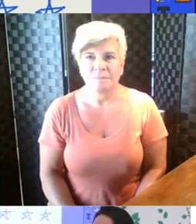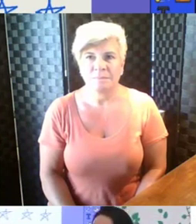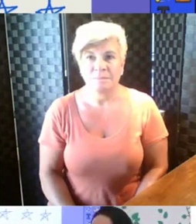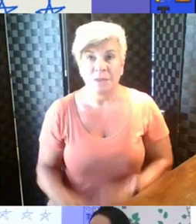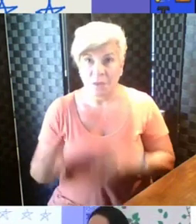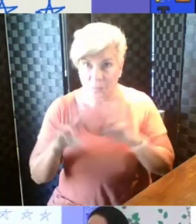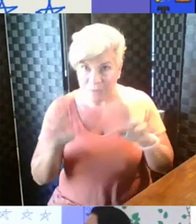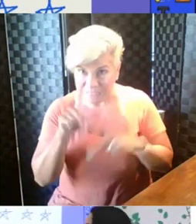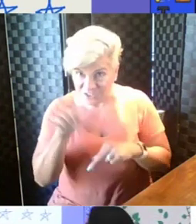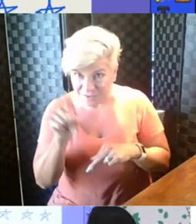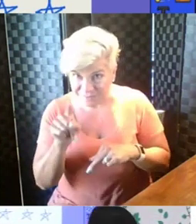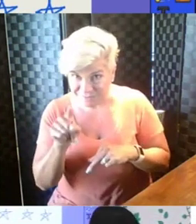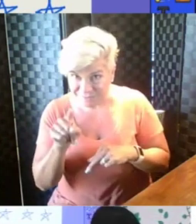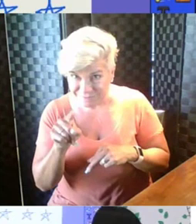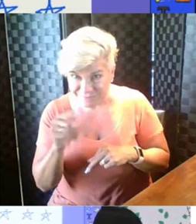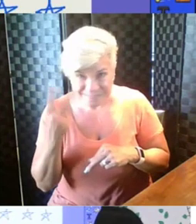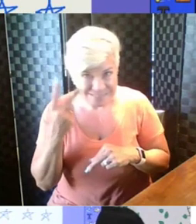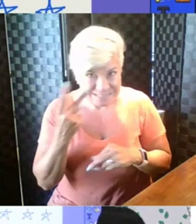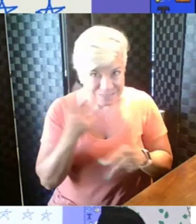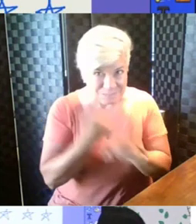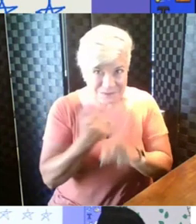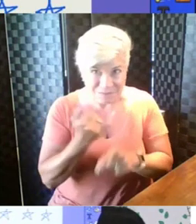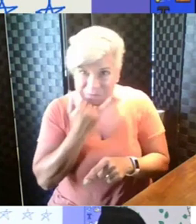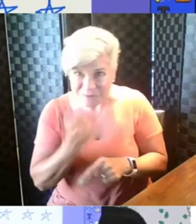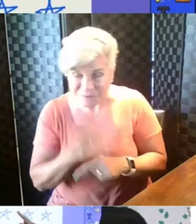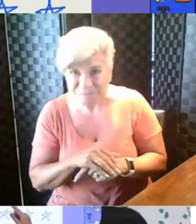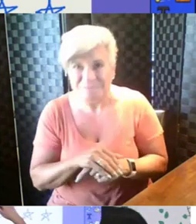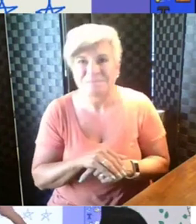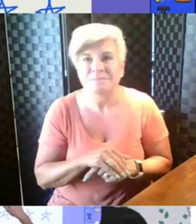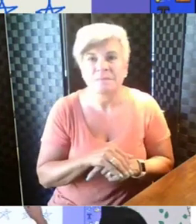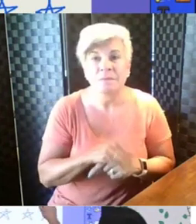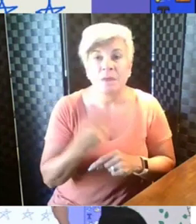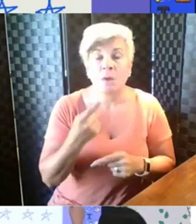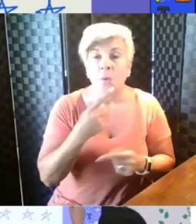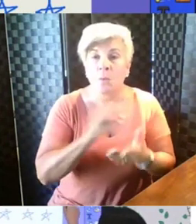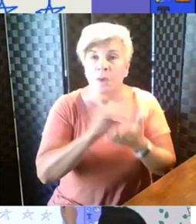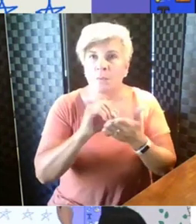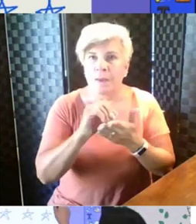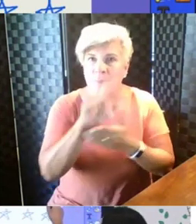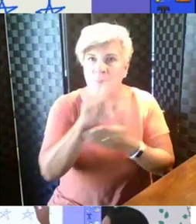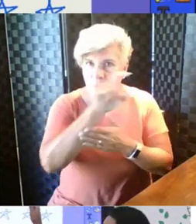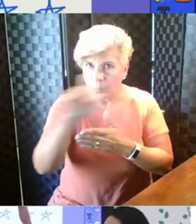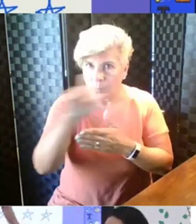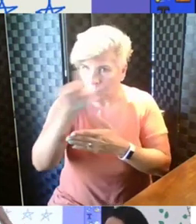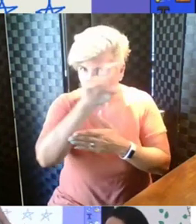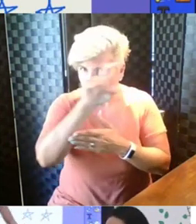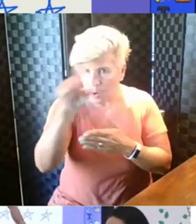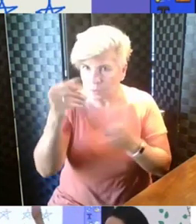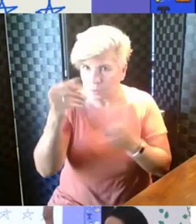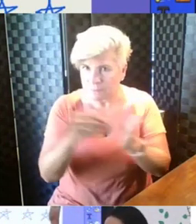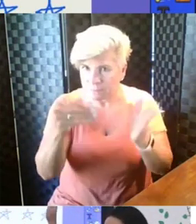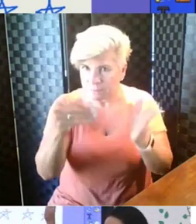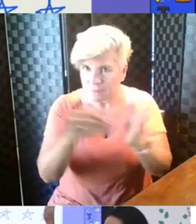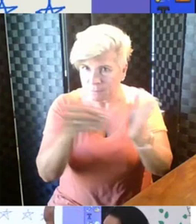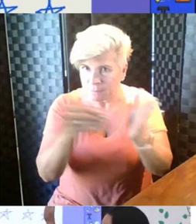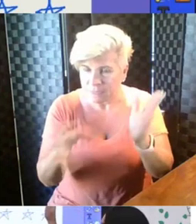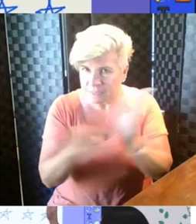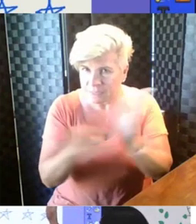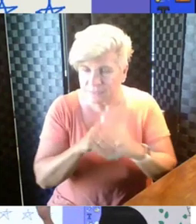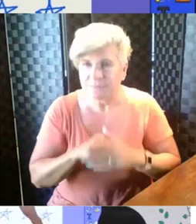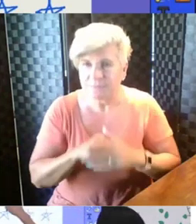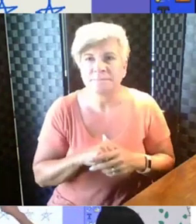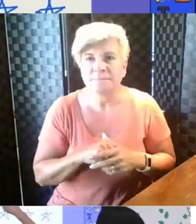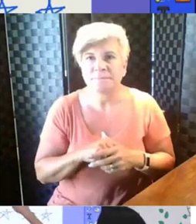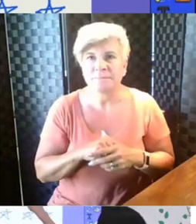Are you ready to check? All right, if we write our rows, our repeated addition sentence using